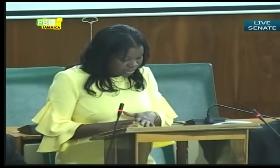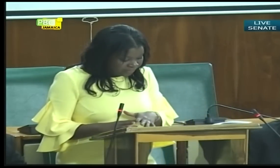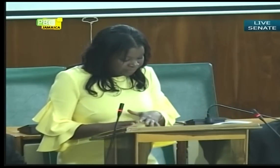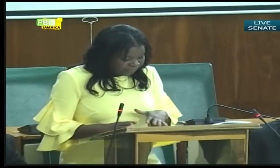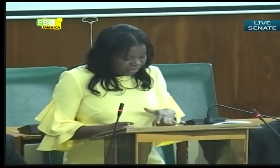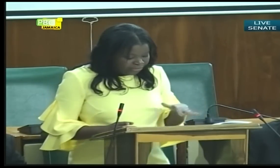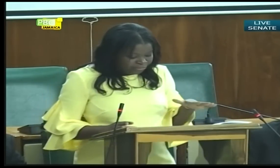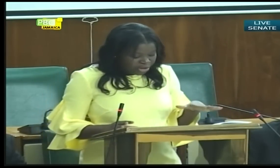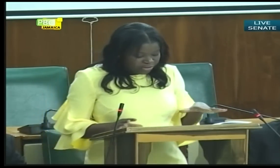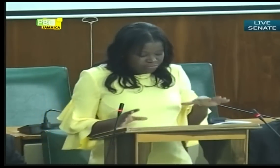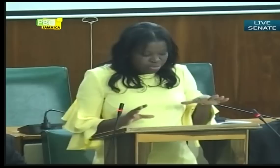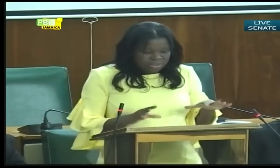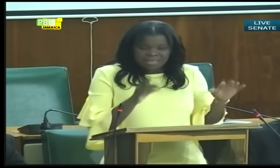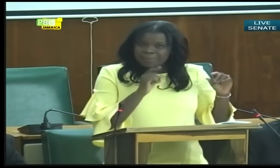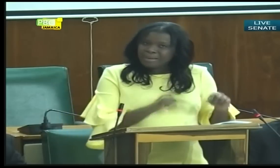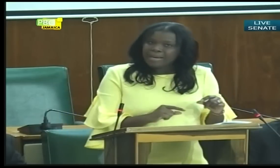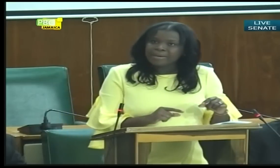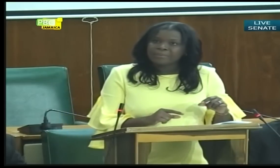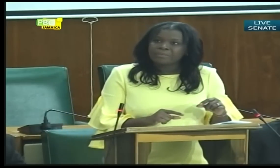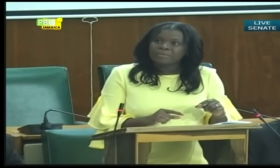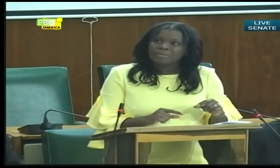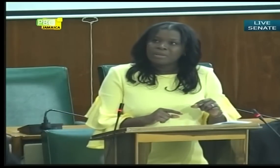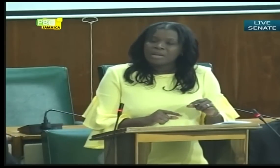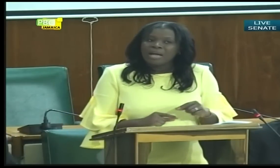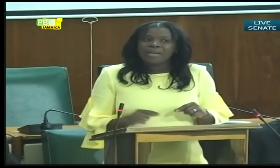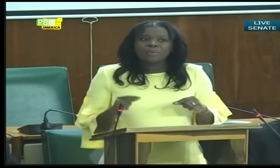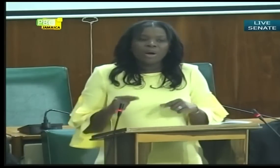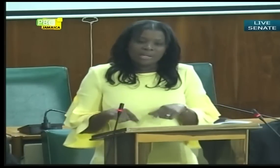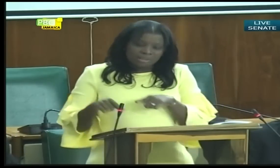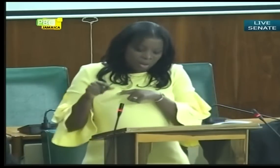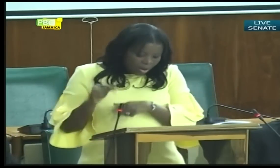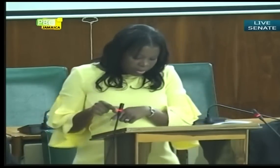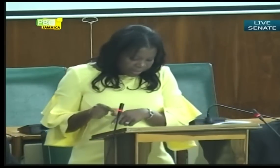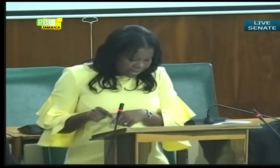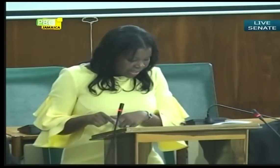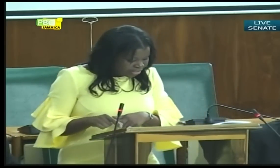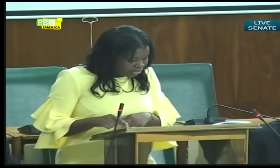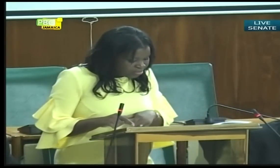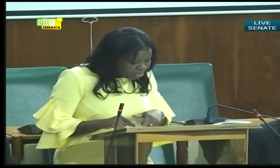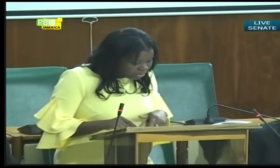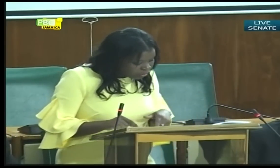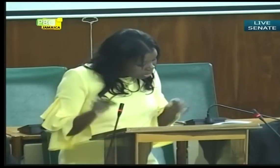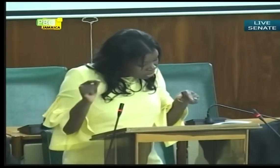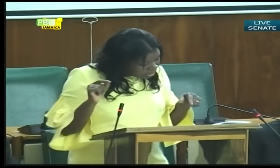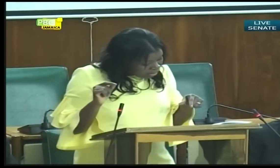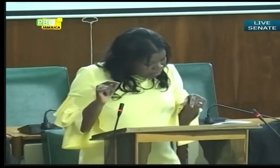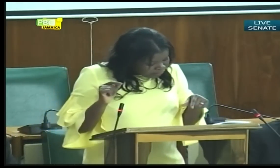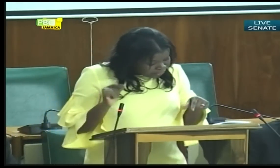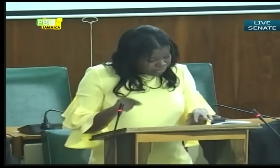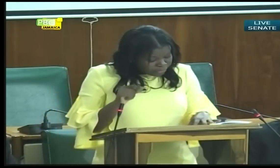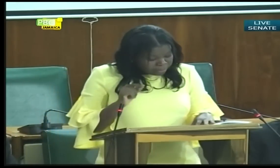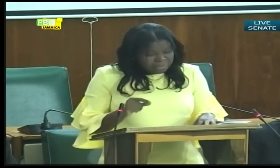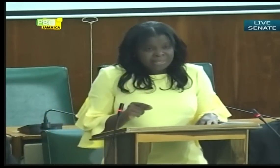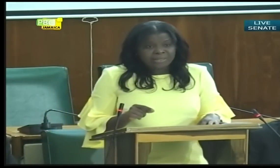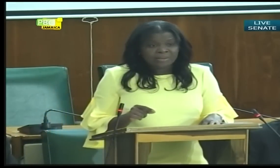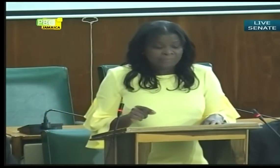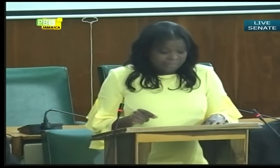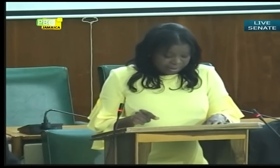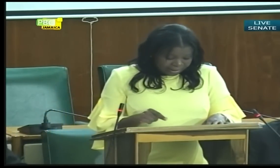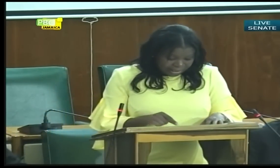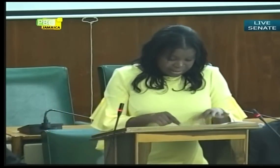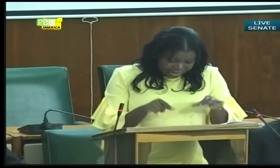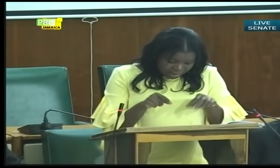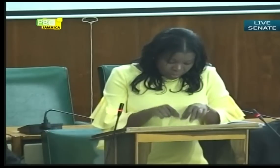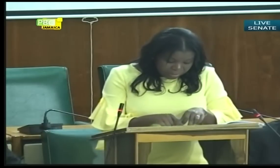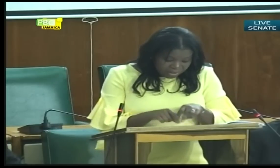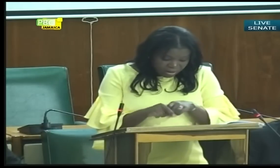trust, the following rules shall apply. And the one that caught my attention most was 54B,